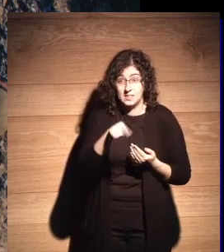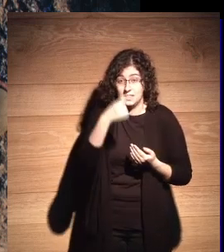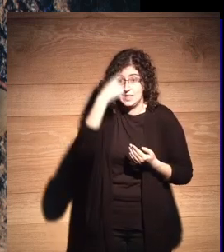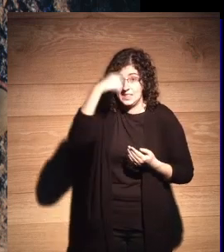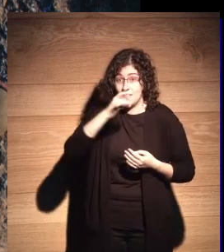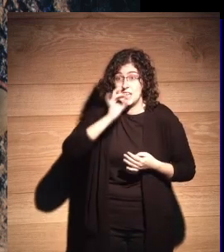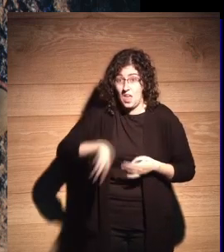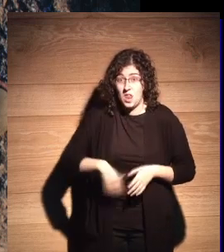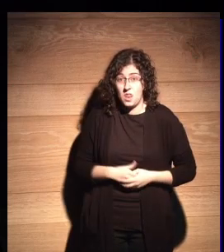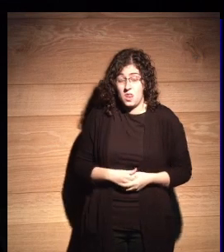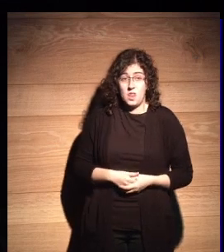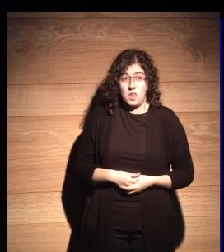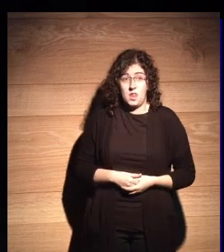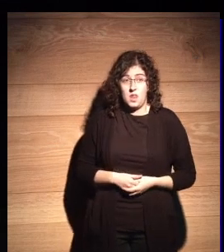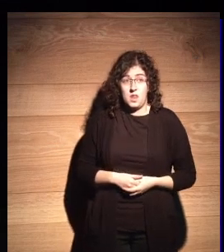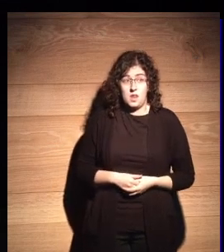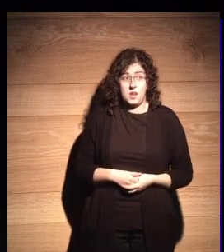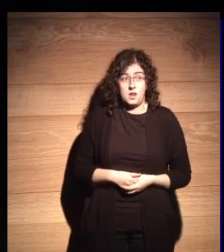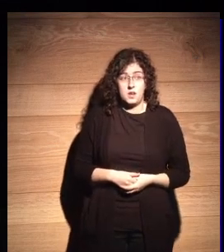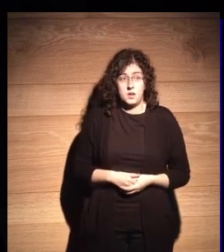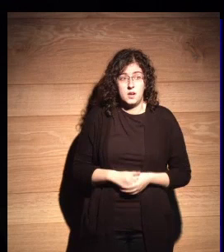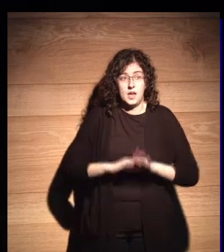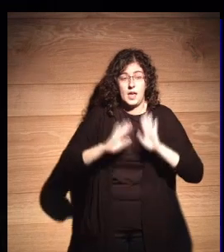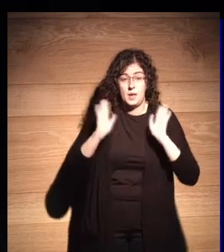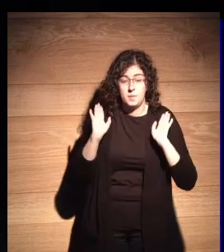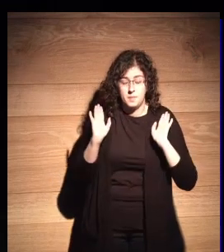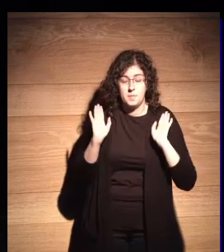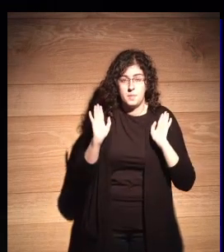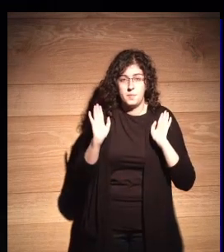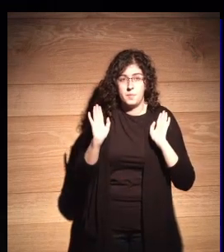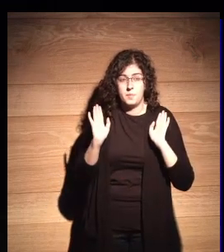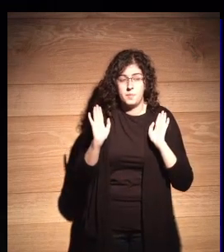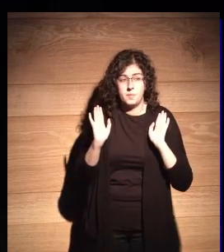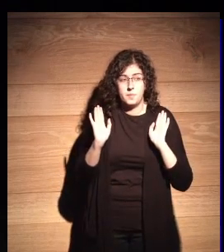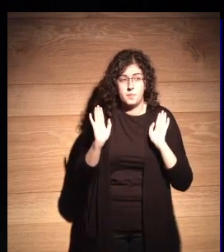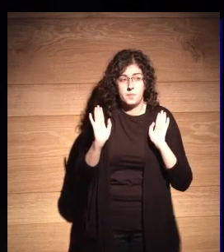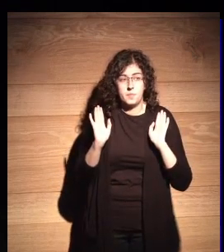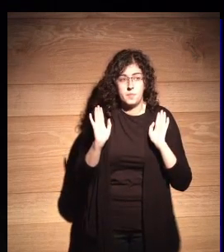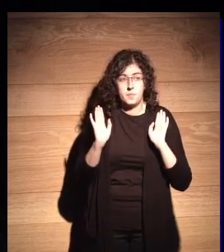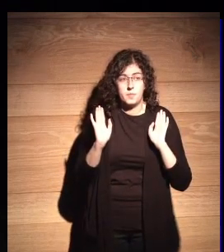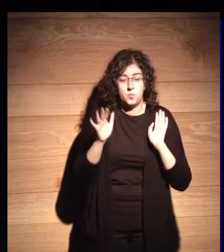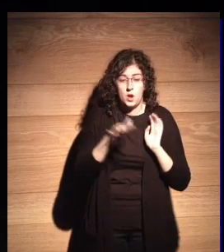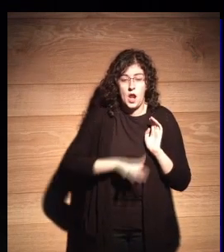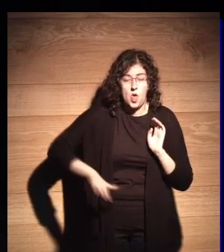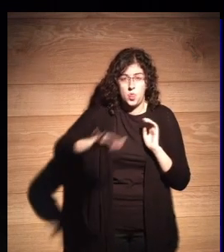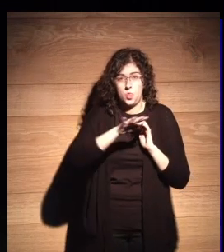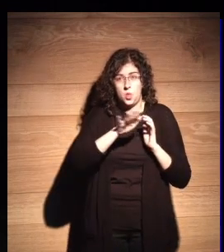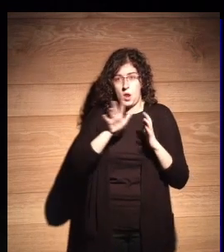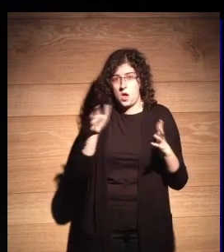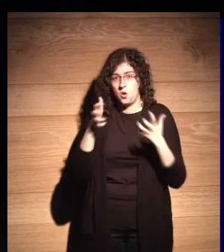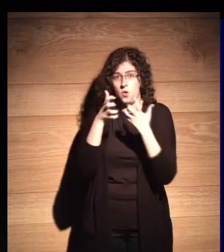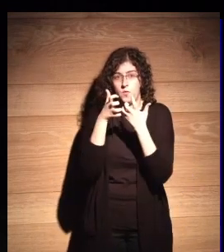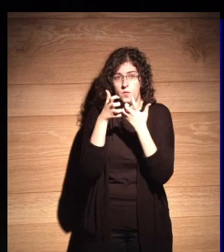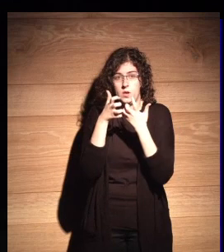But I haven't really covered an area of conflict for, I would say, 25